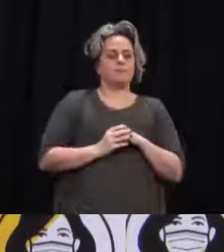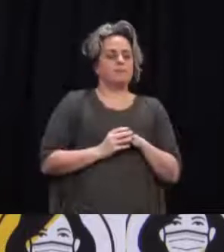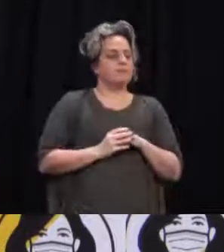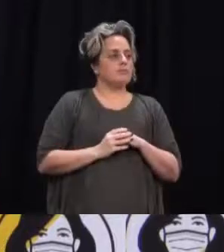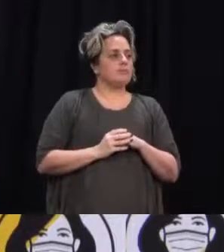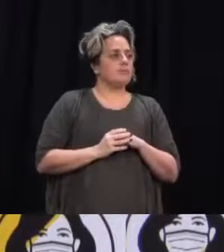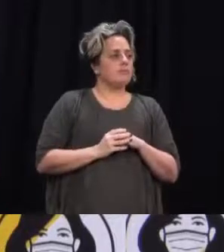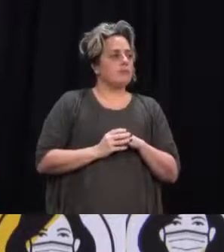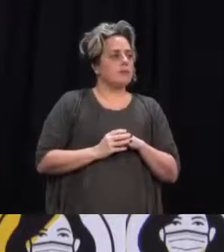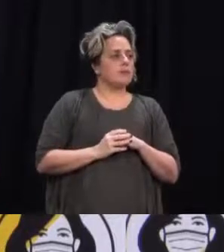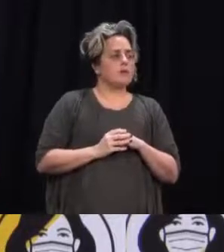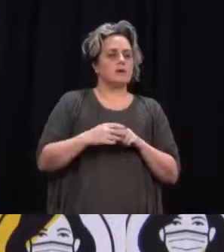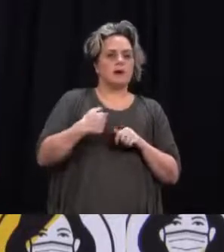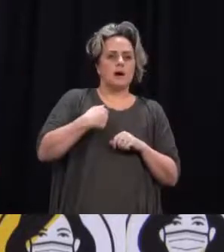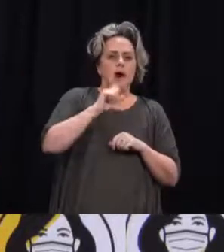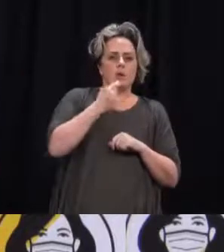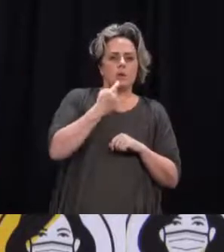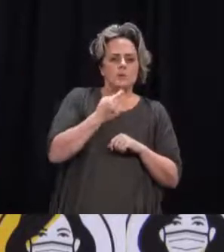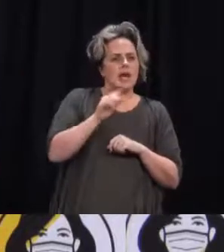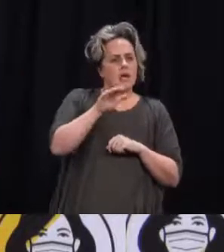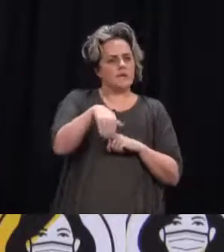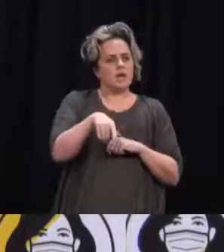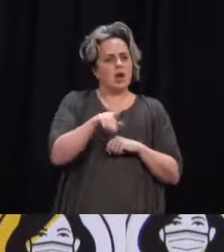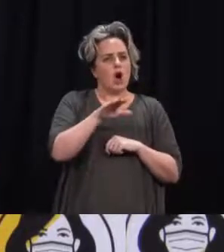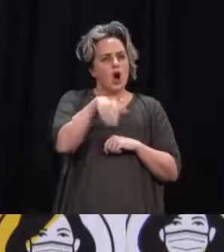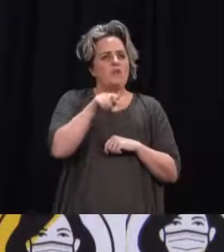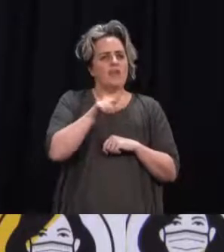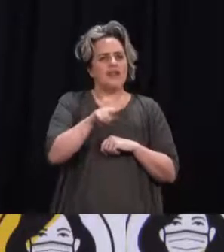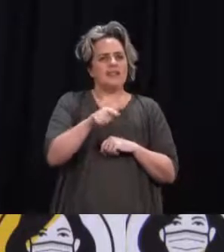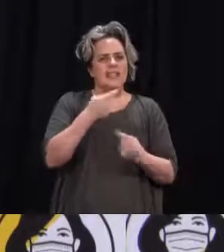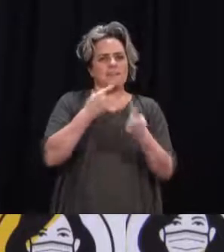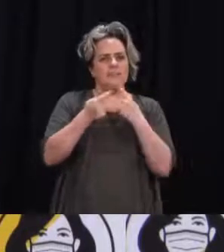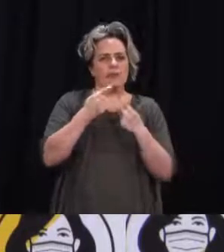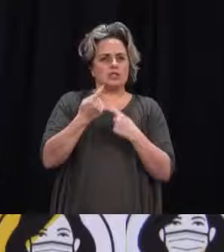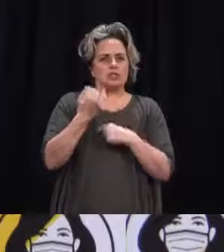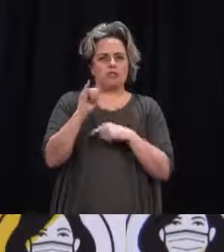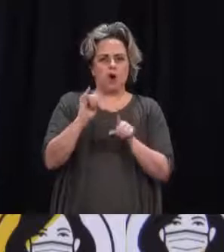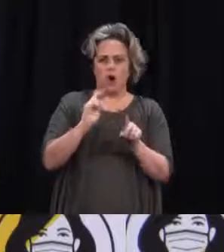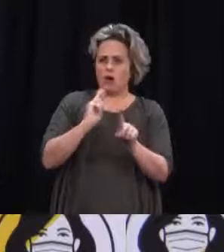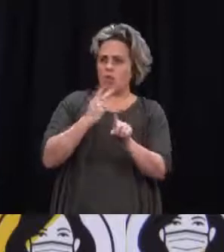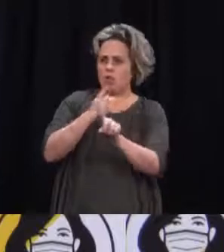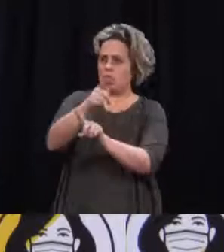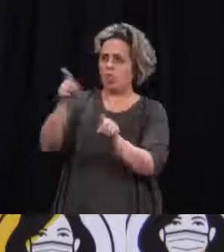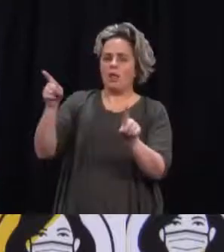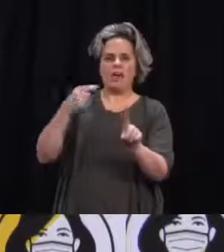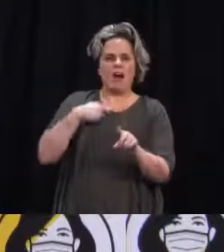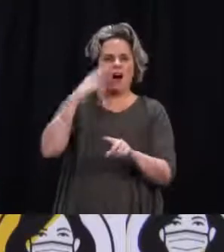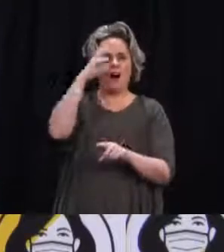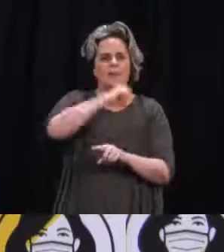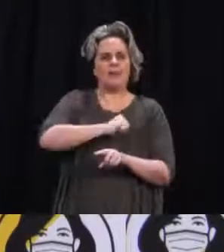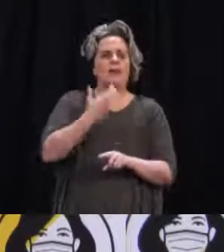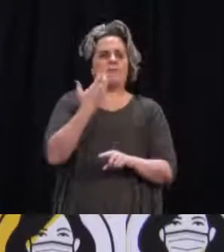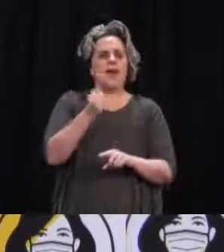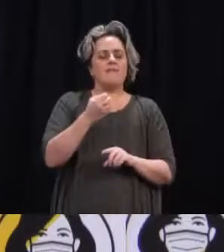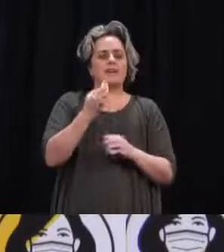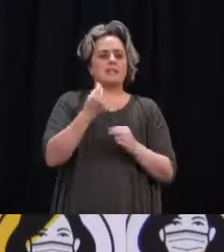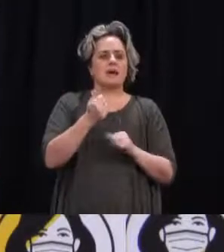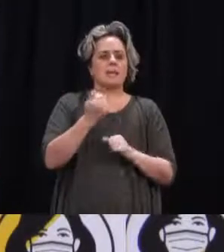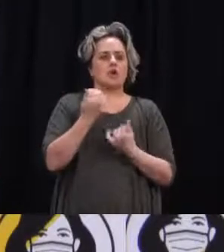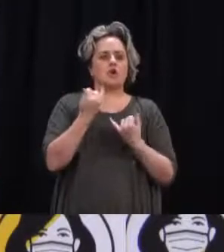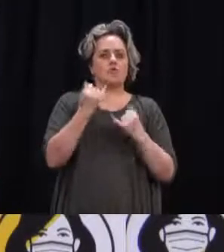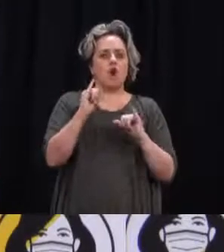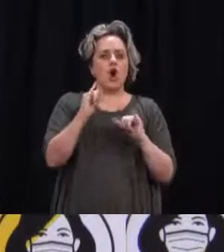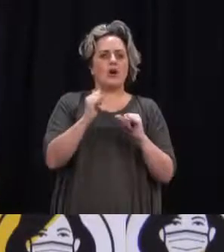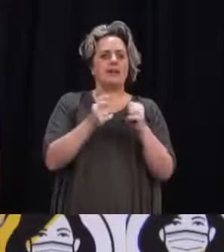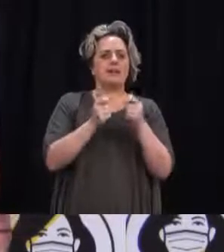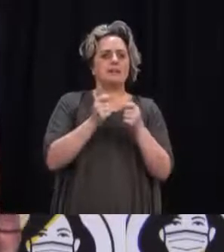would say is, and actually just on the subject of misinformation, I gather there have been some scam test results being texted around